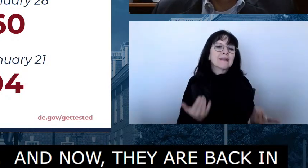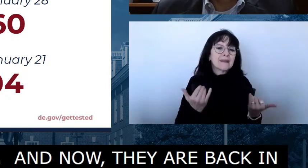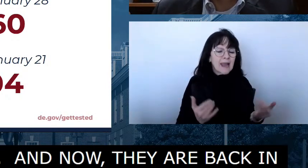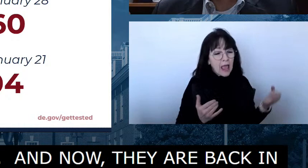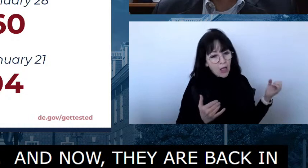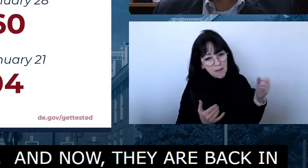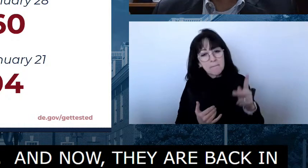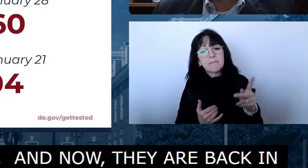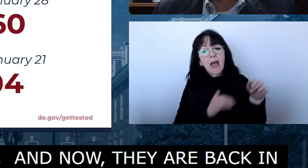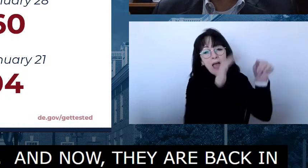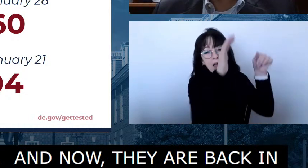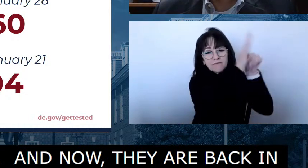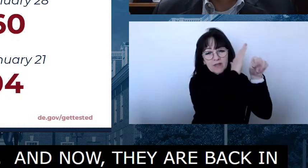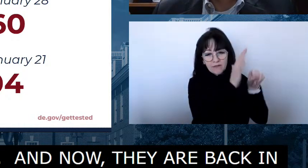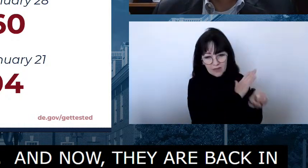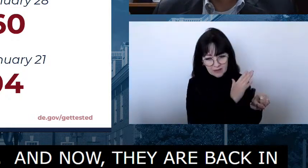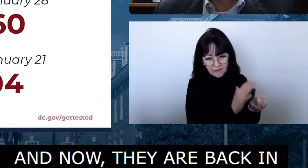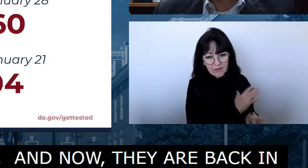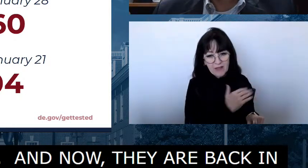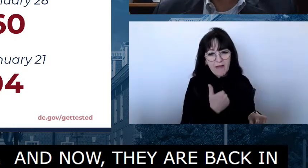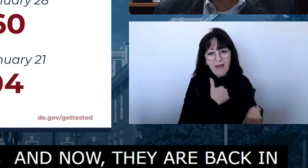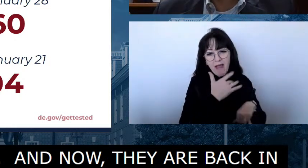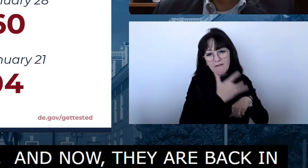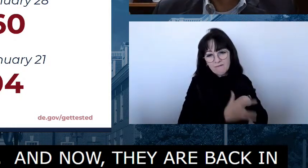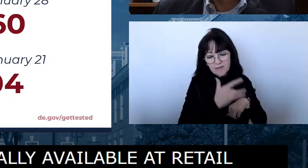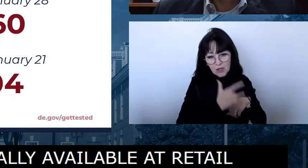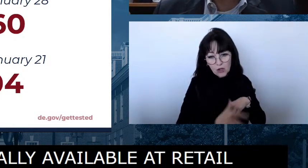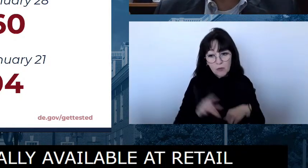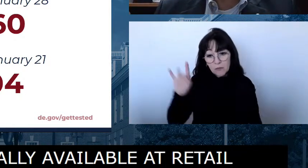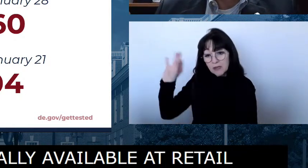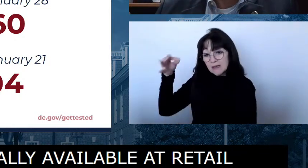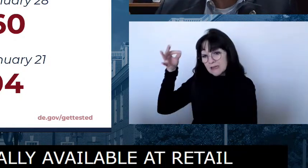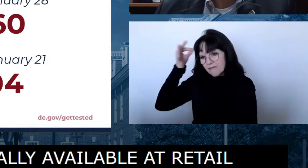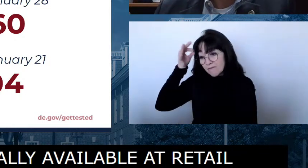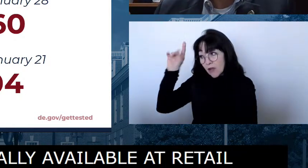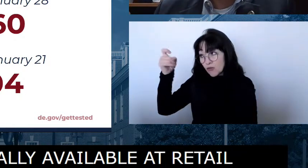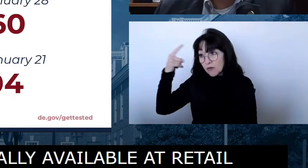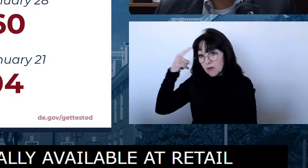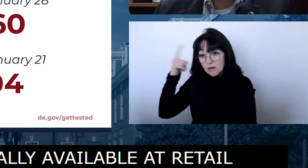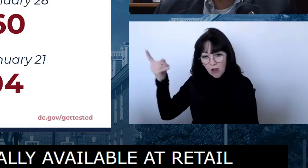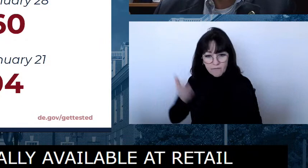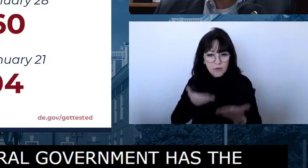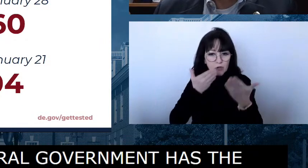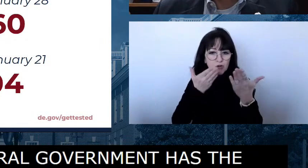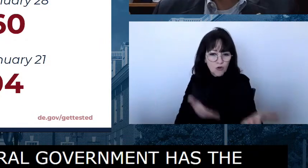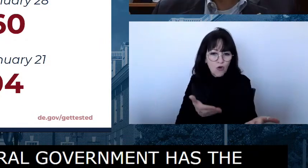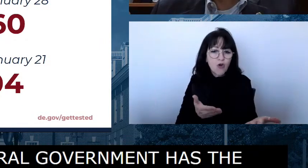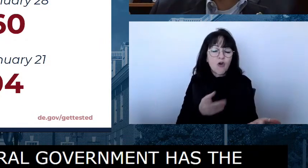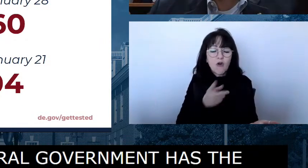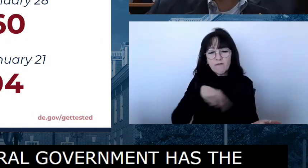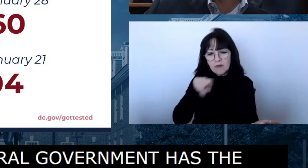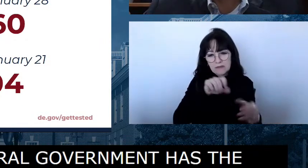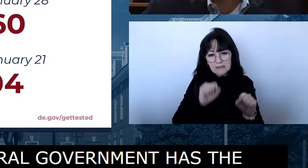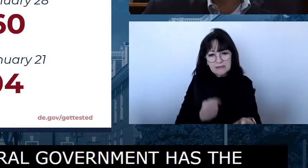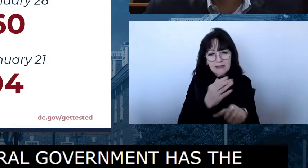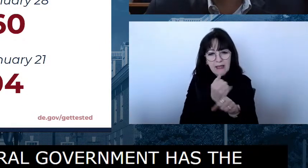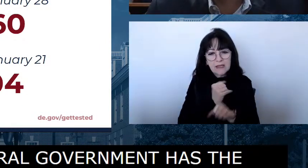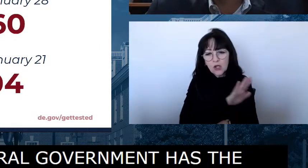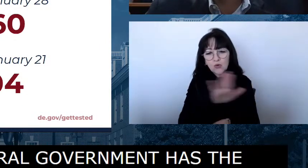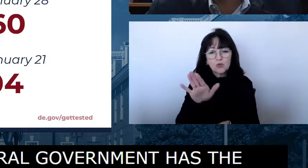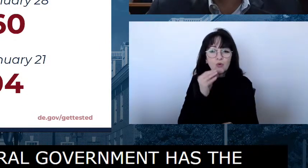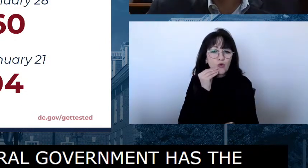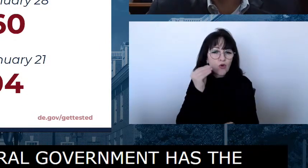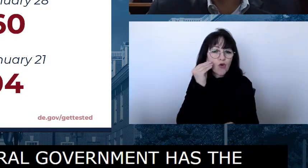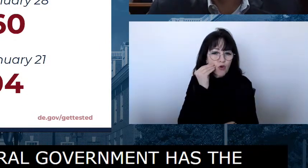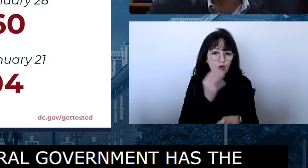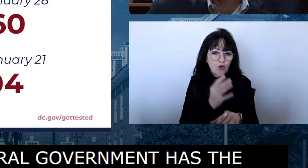federal government has their option to order them to get shipped directly to your house online. And then Dr. Rattay's team has been working